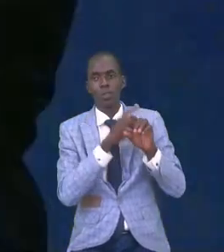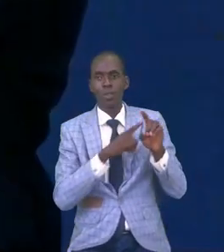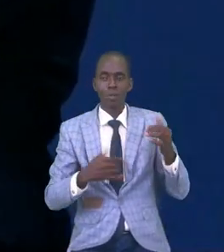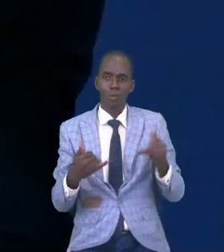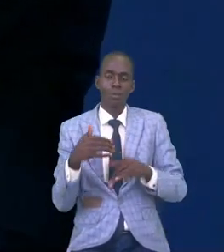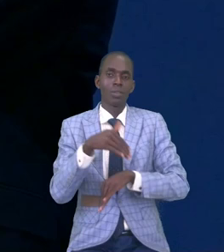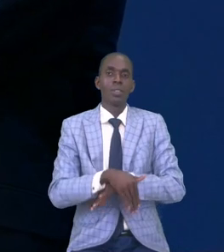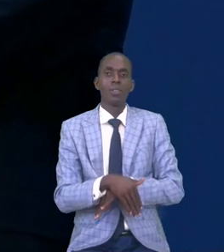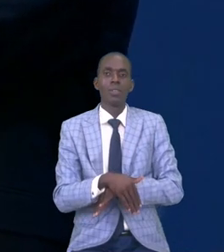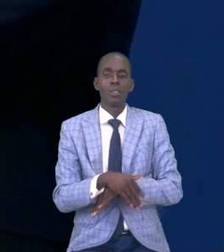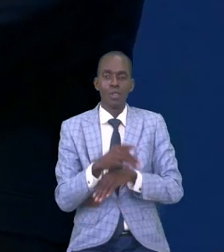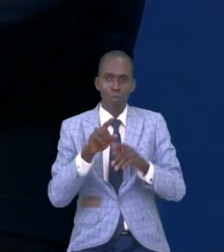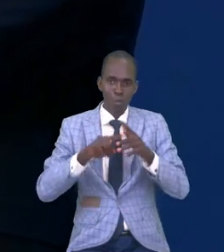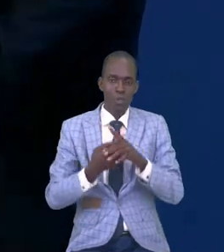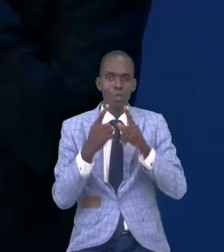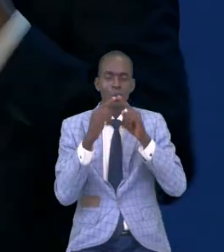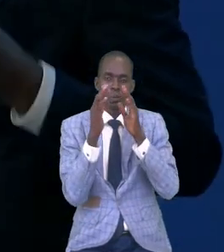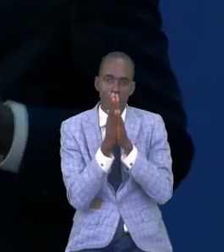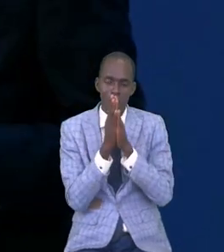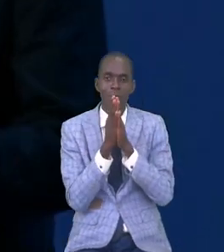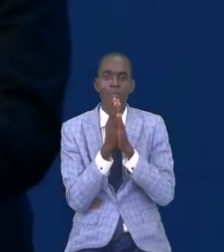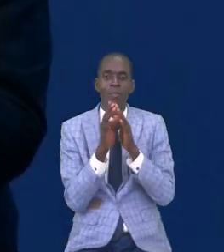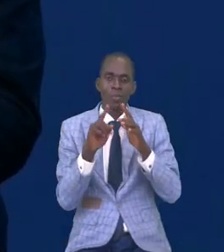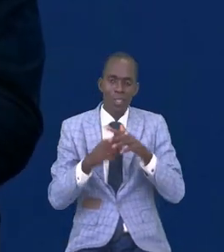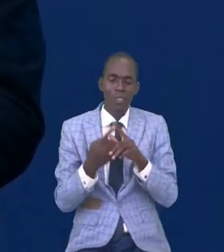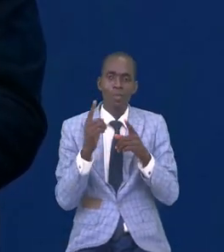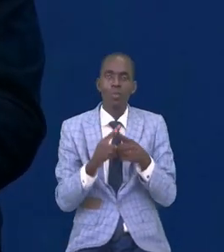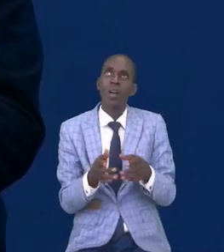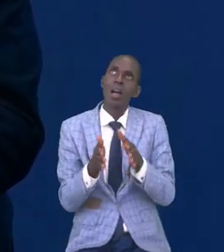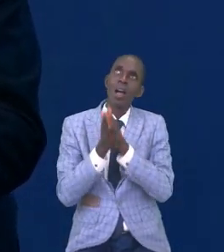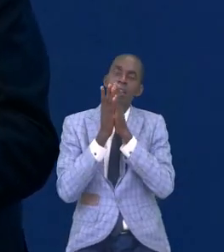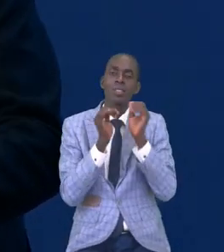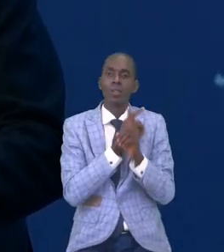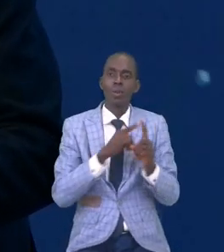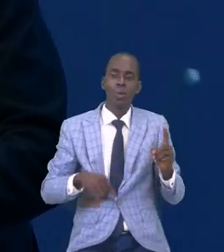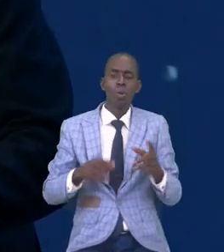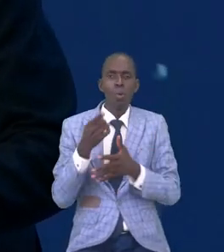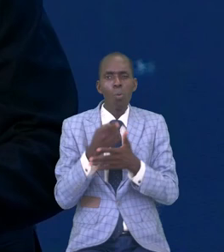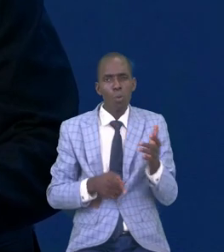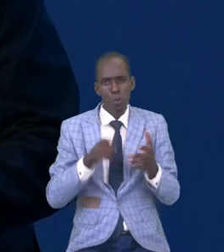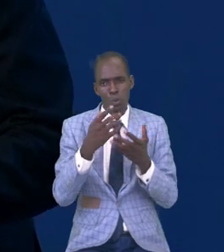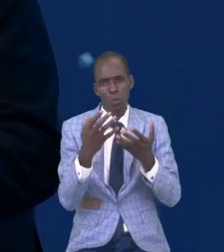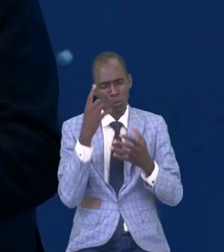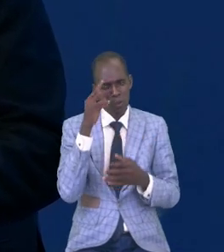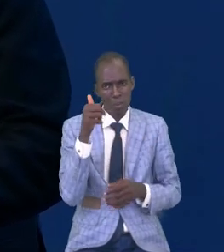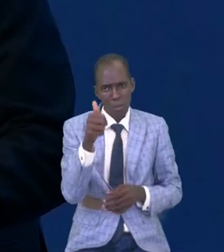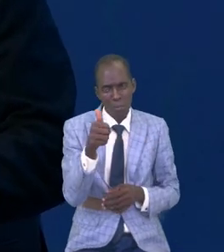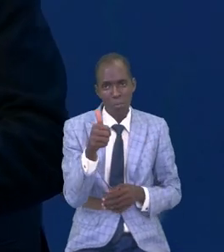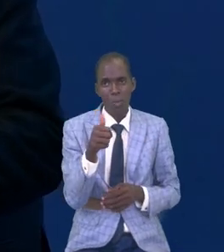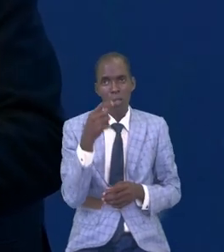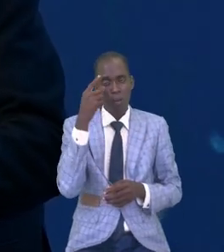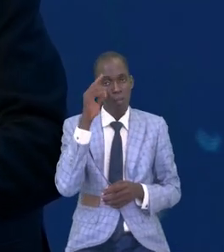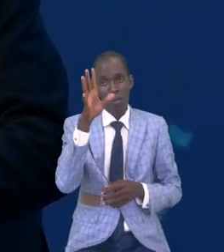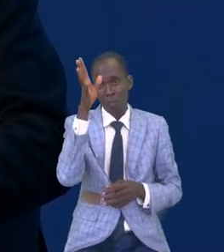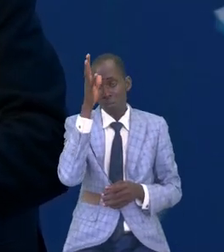counselors, please help us to quickly get all the information that we need from